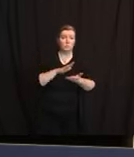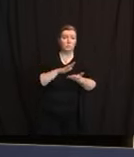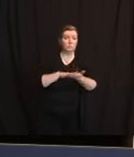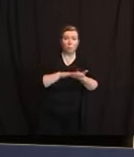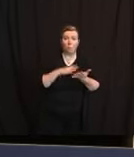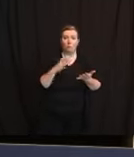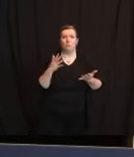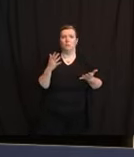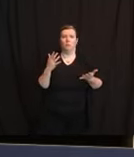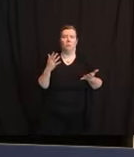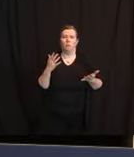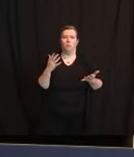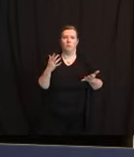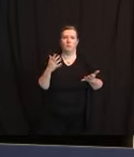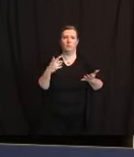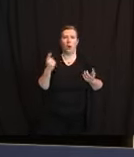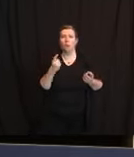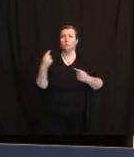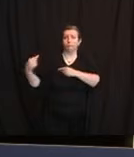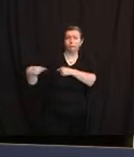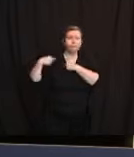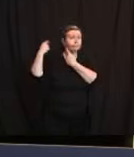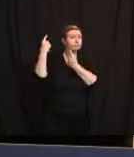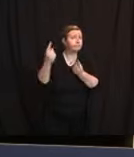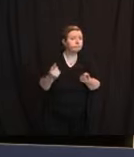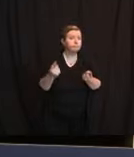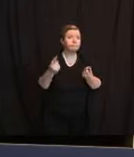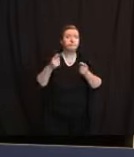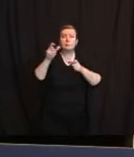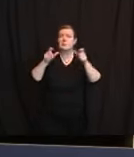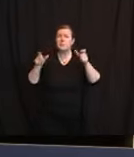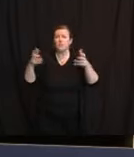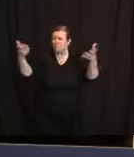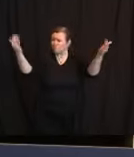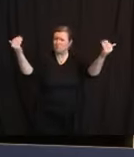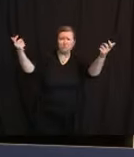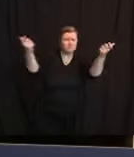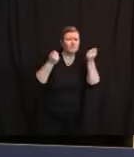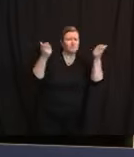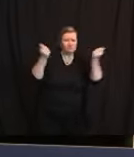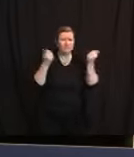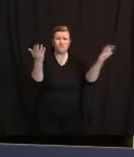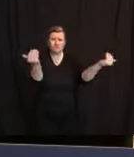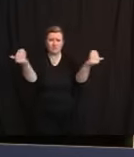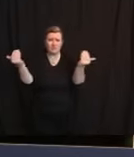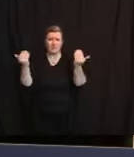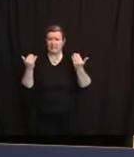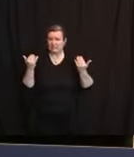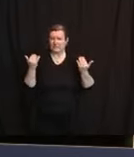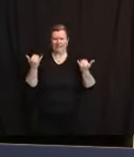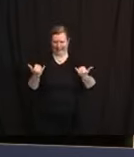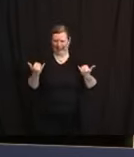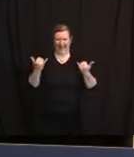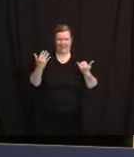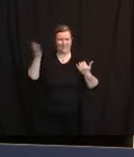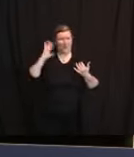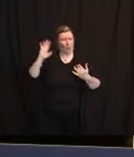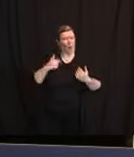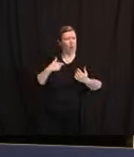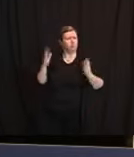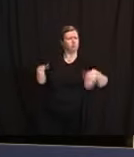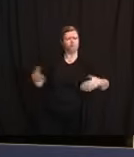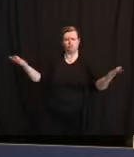always been to bring as many people as we can to the beach, as many people as we can to our